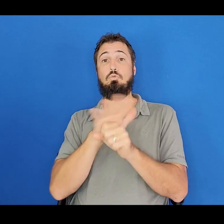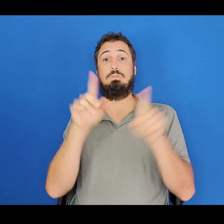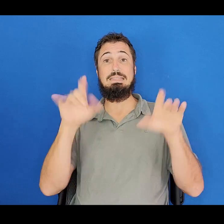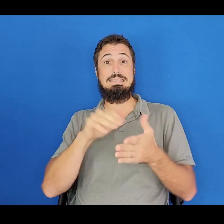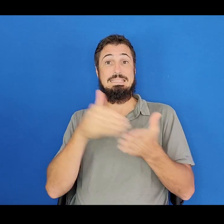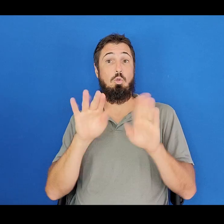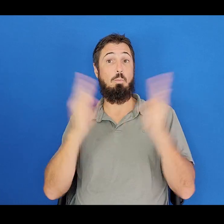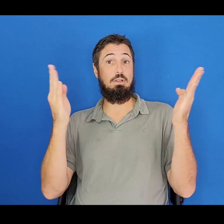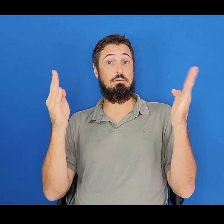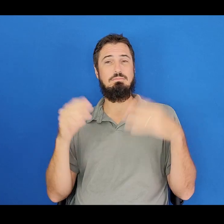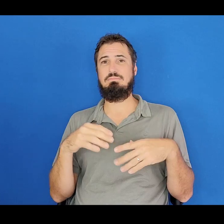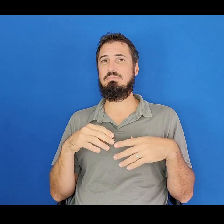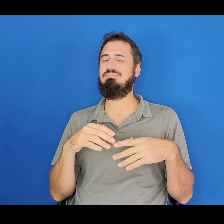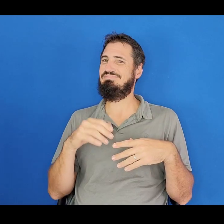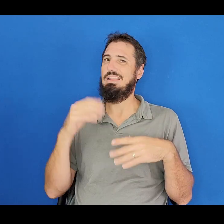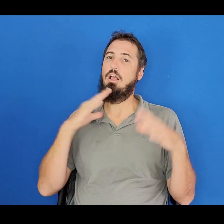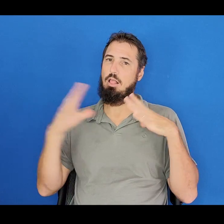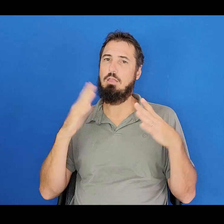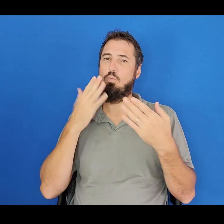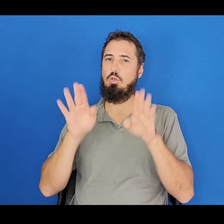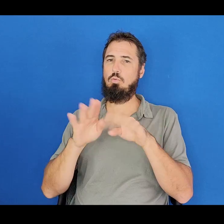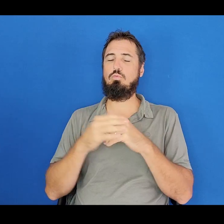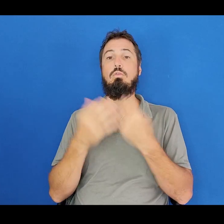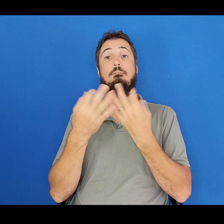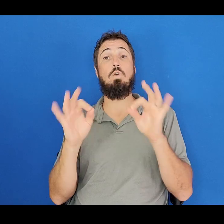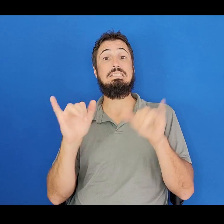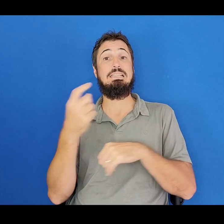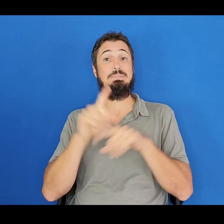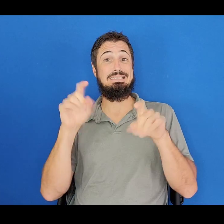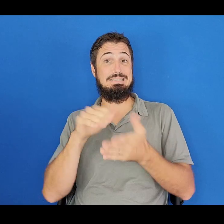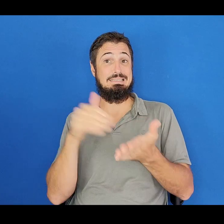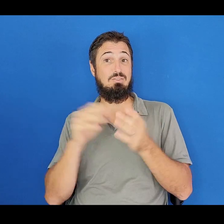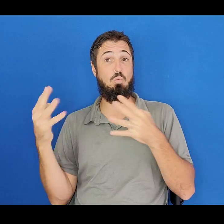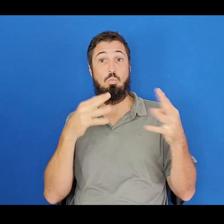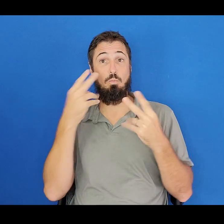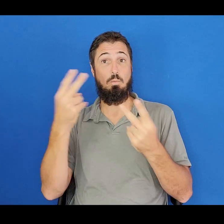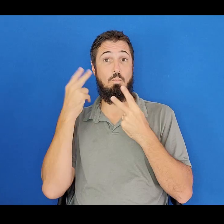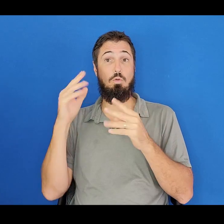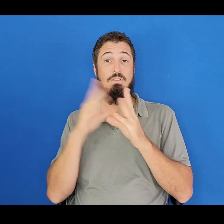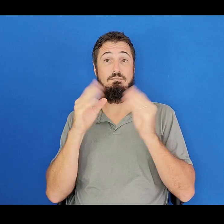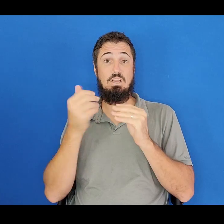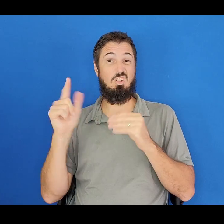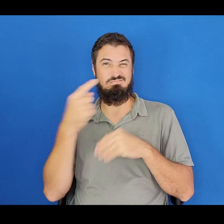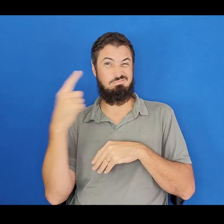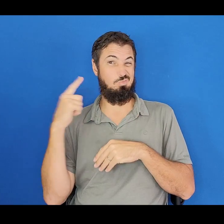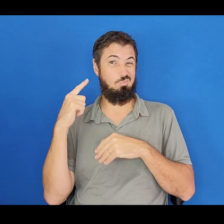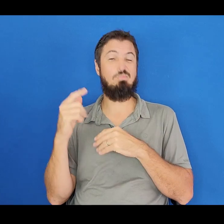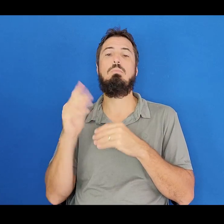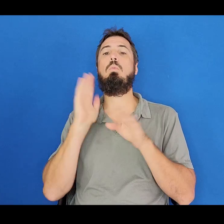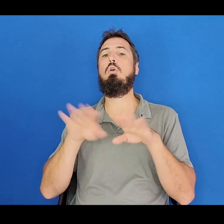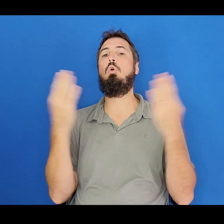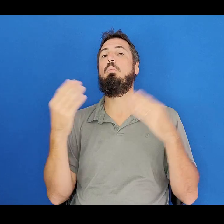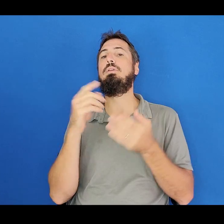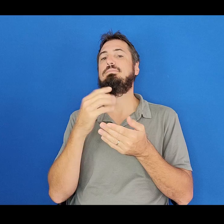centers open, with the exception to holidays. The free same-day testing center at the War Memorial Convention Hall in Lihue is